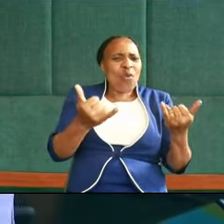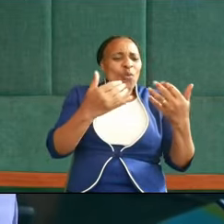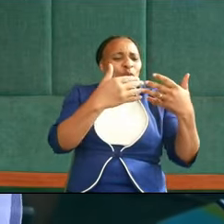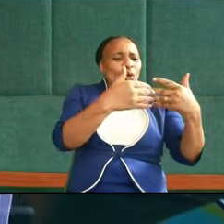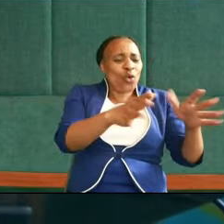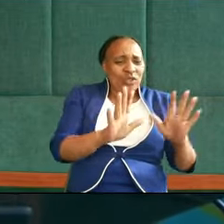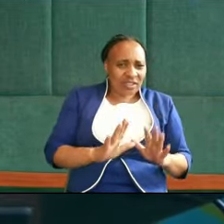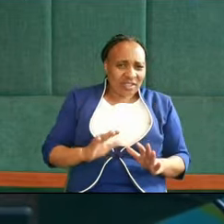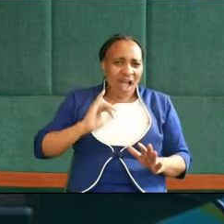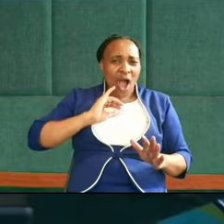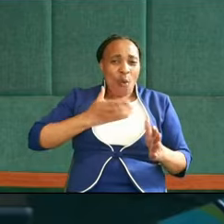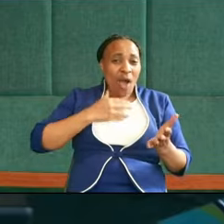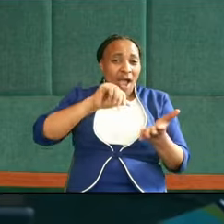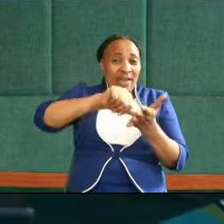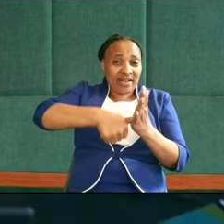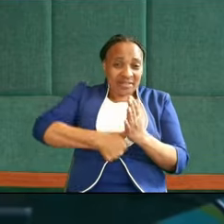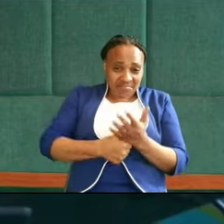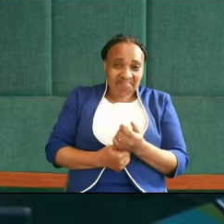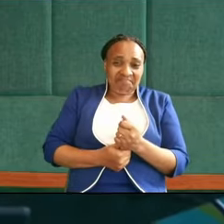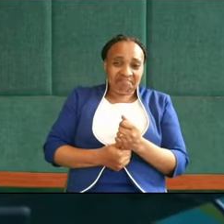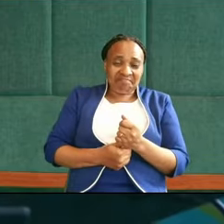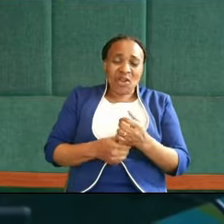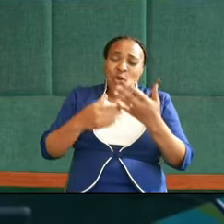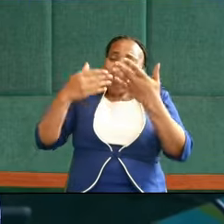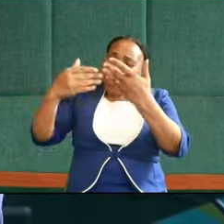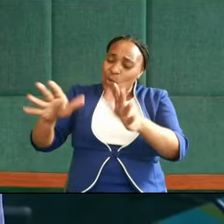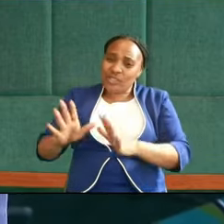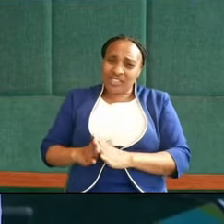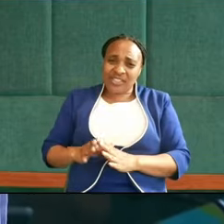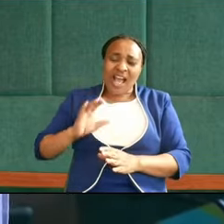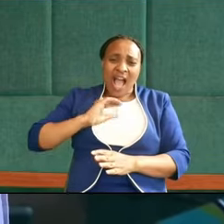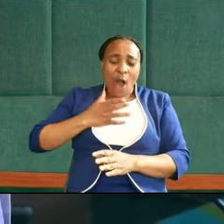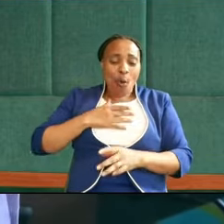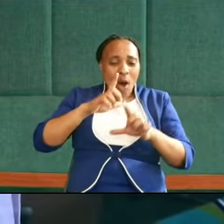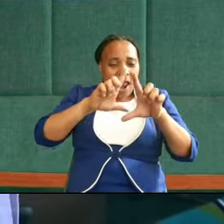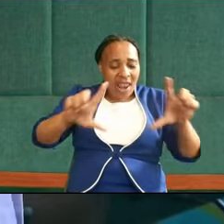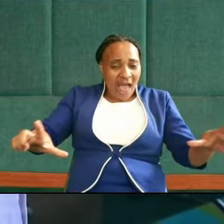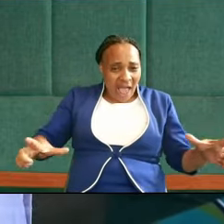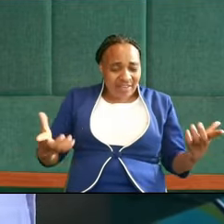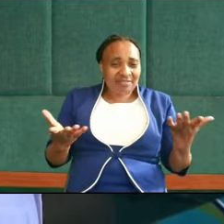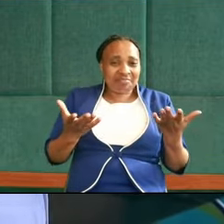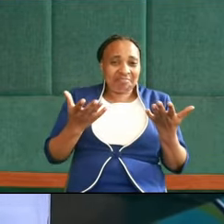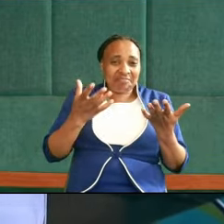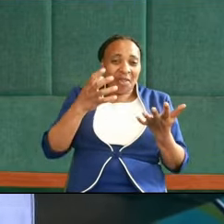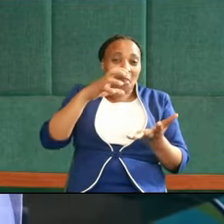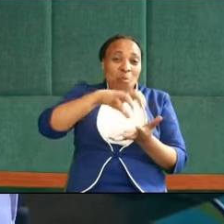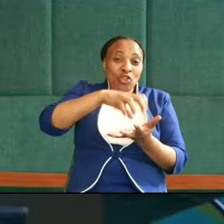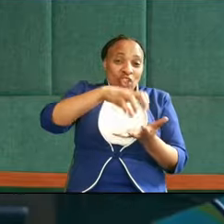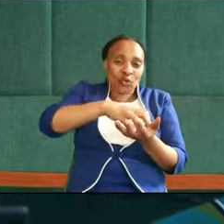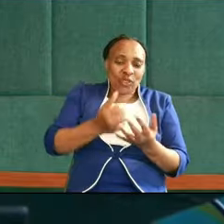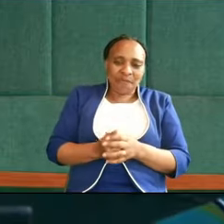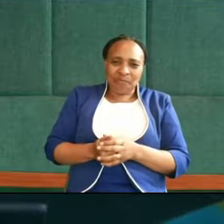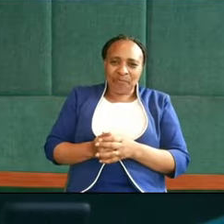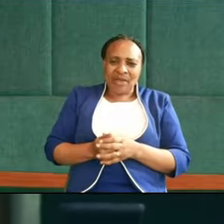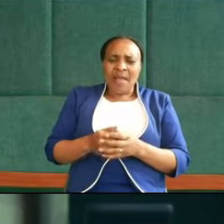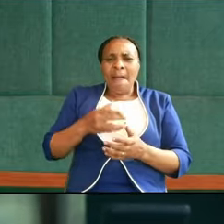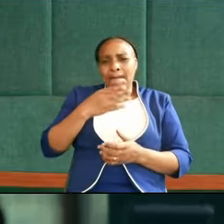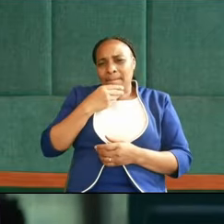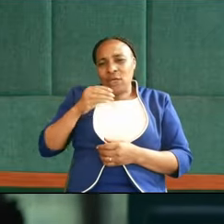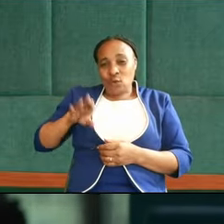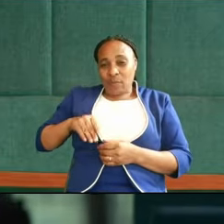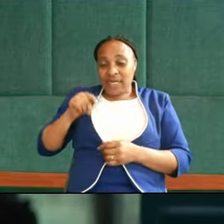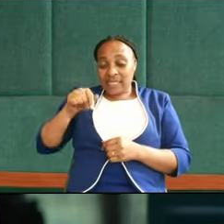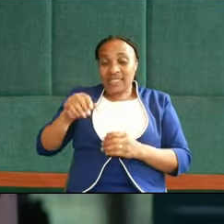our identity. We have lost our landmarks. Ladies and gentlemen, our subject this